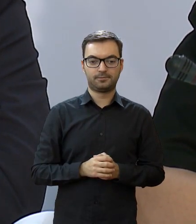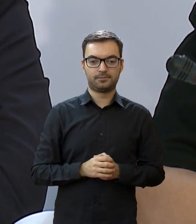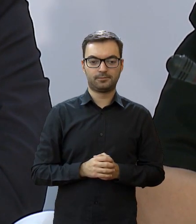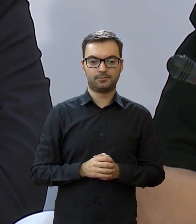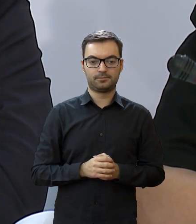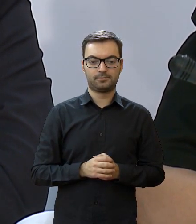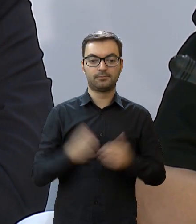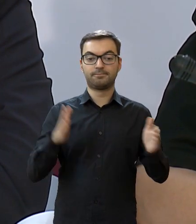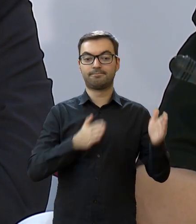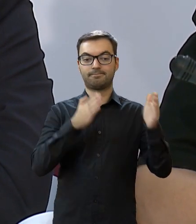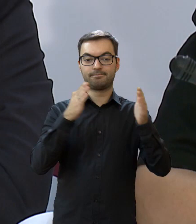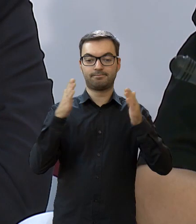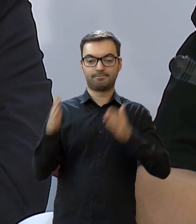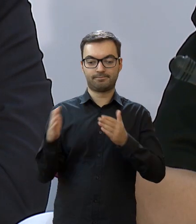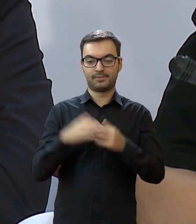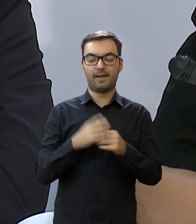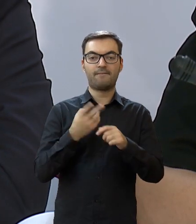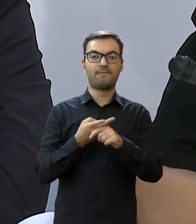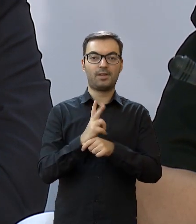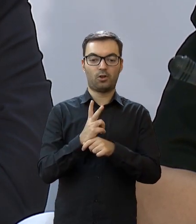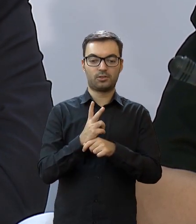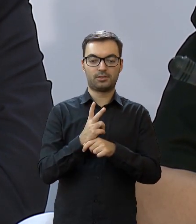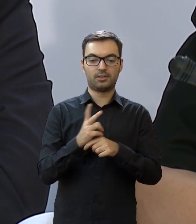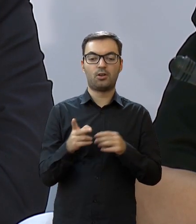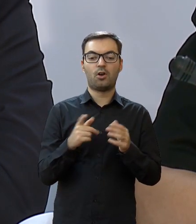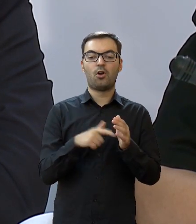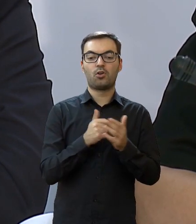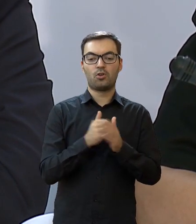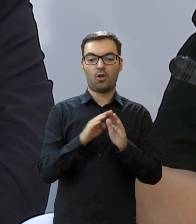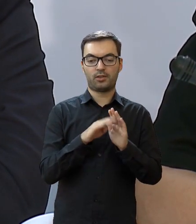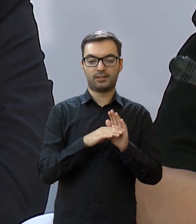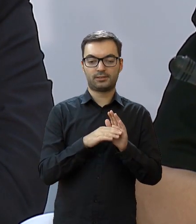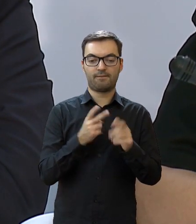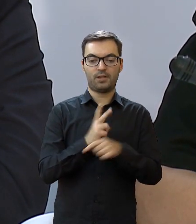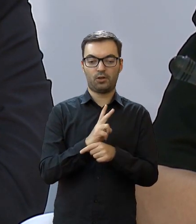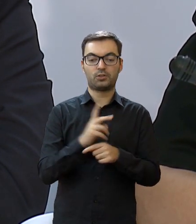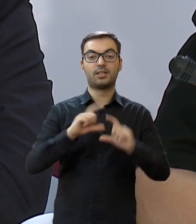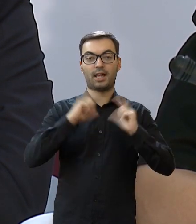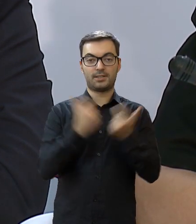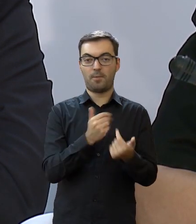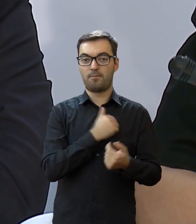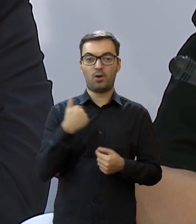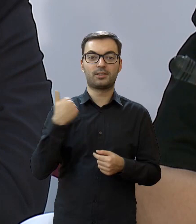any infractions from the Electoral Code, we can see 19 infractions.